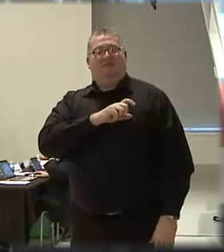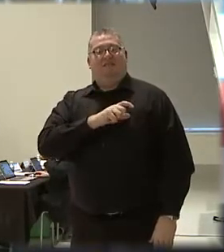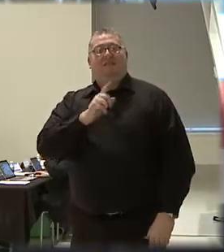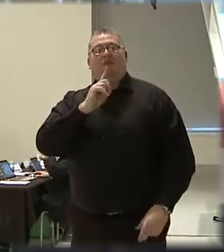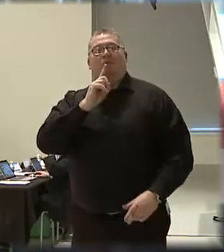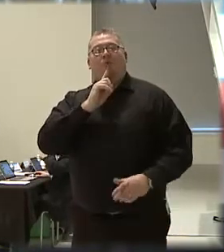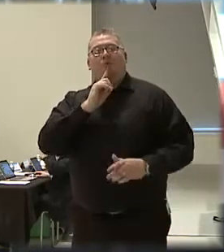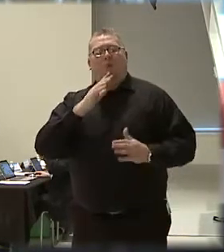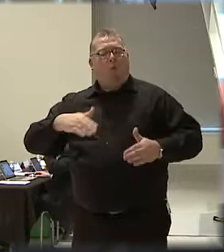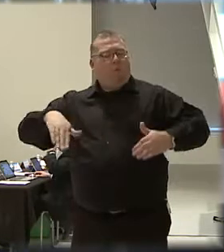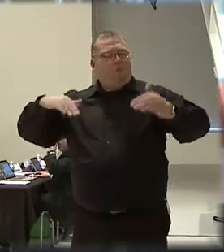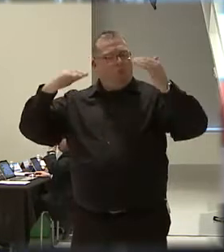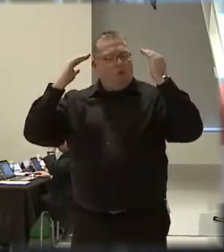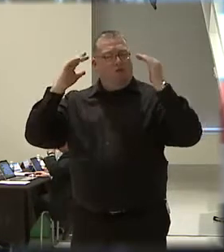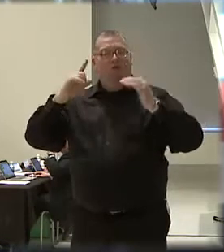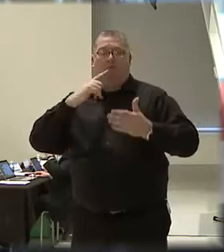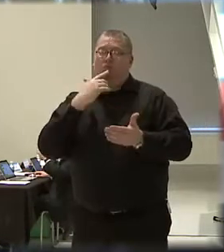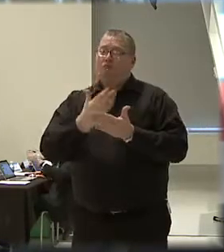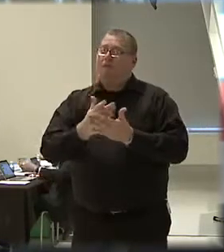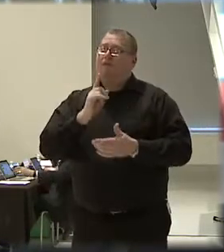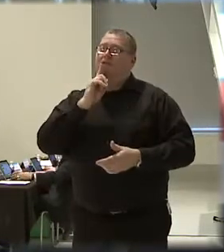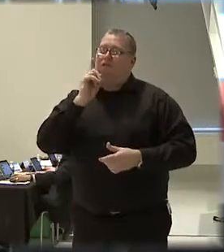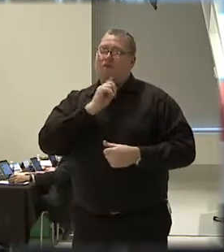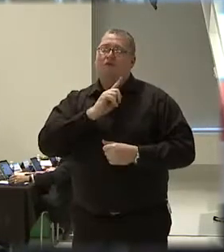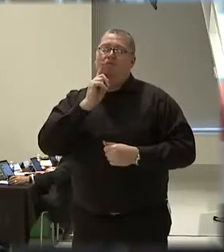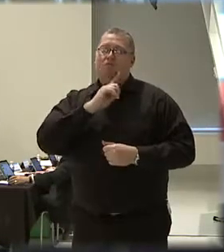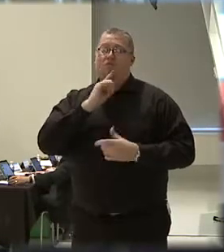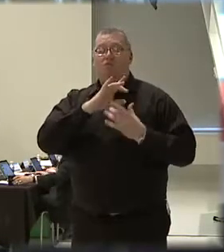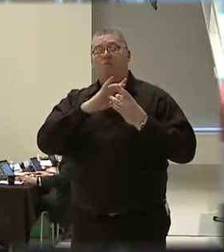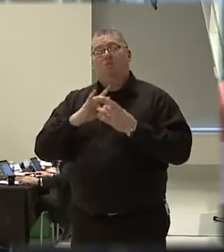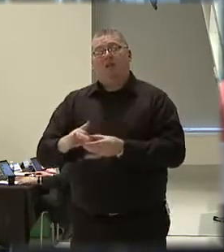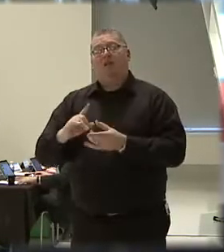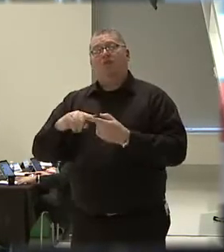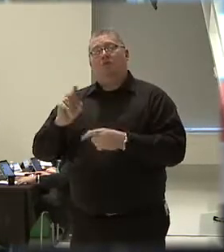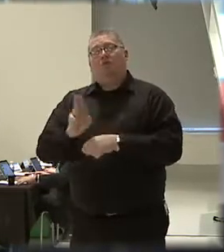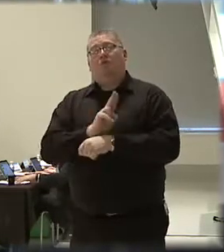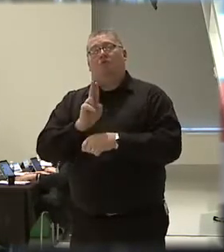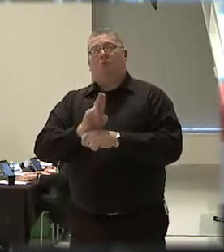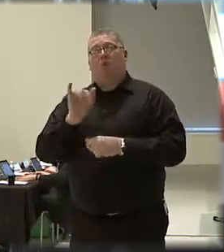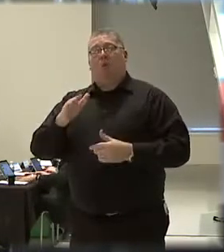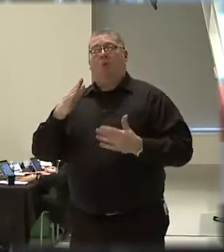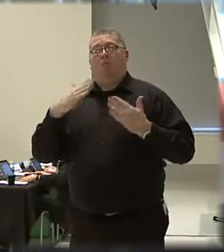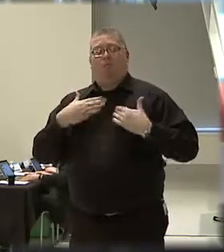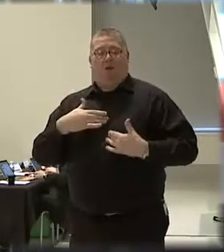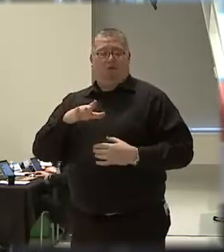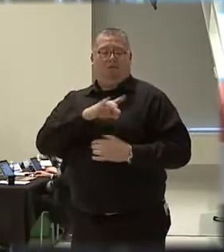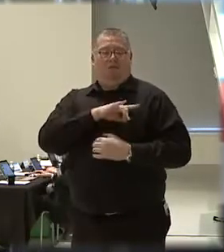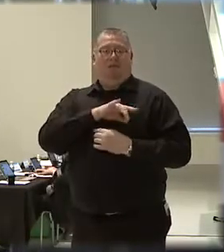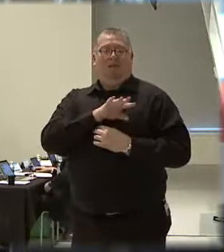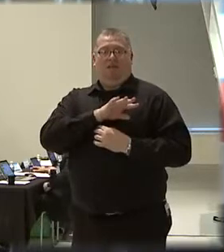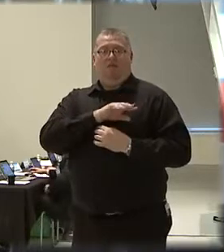been overwhelmingly proved false due to the use of these body cameras.